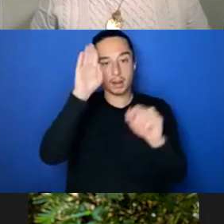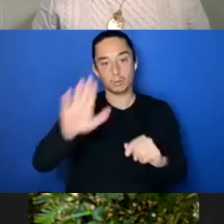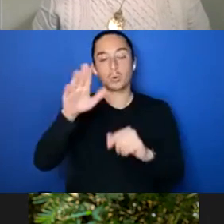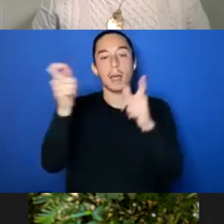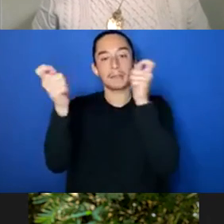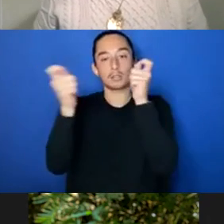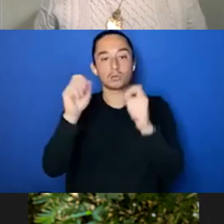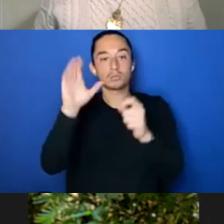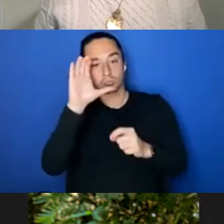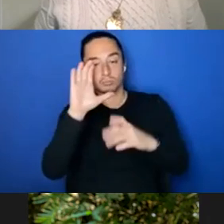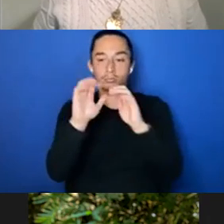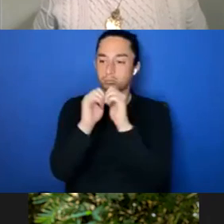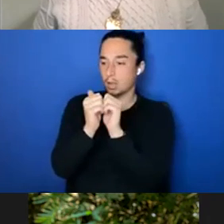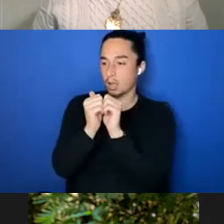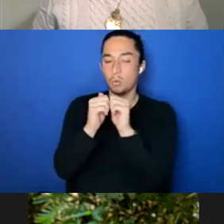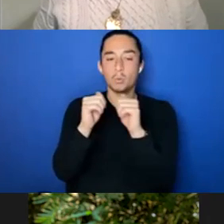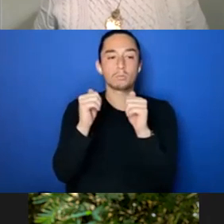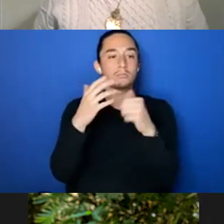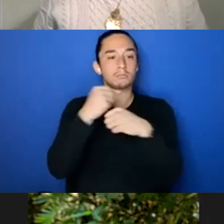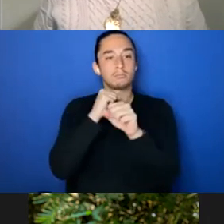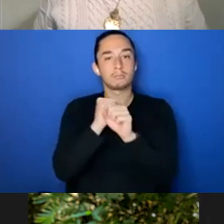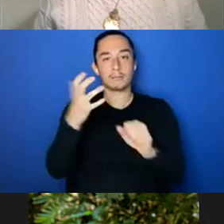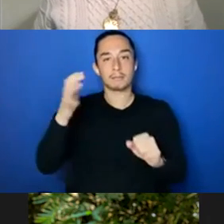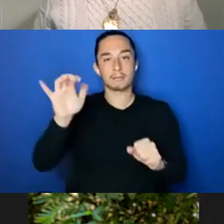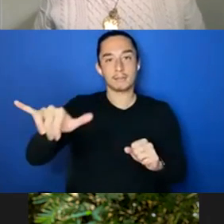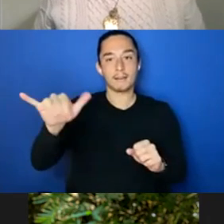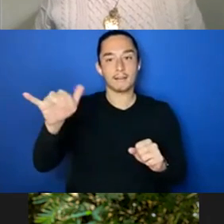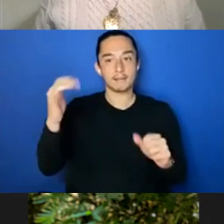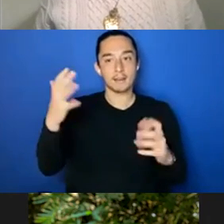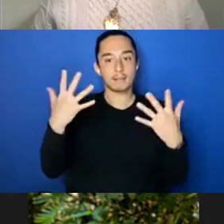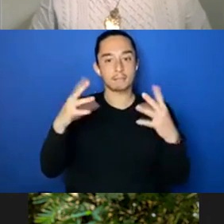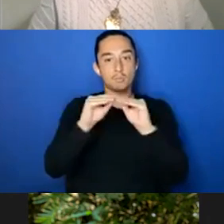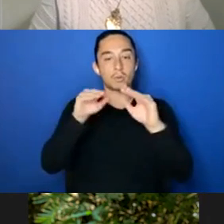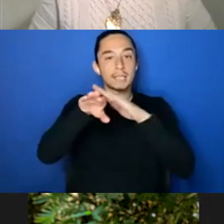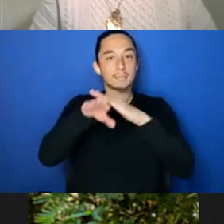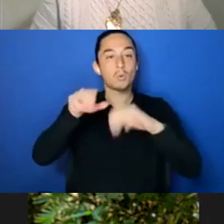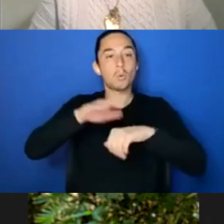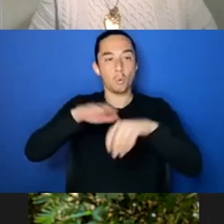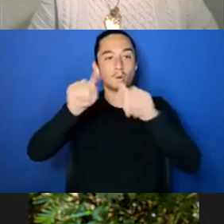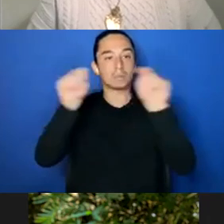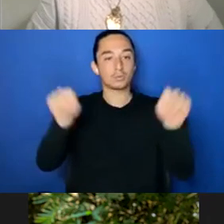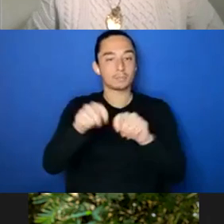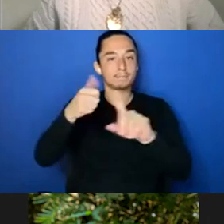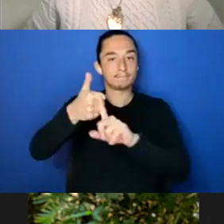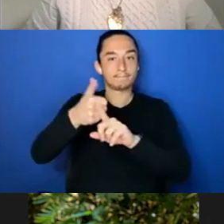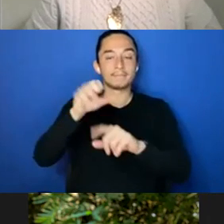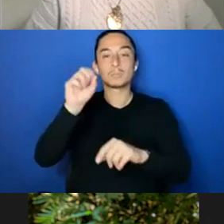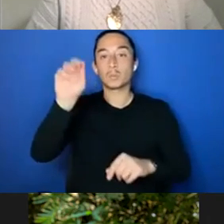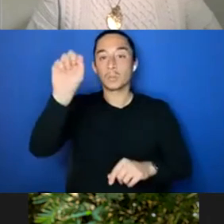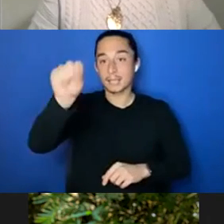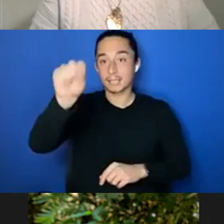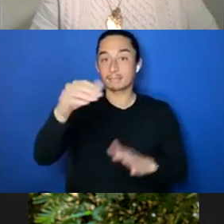looking into making that accessible on the transcript. So yes, there is